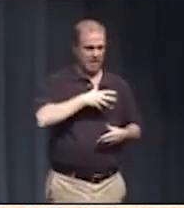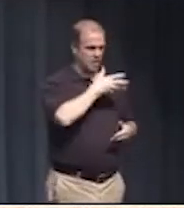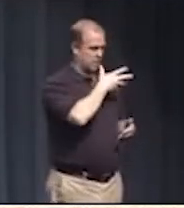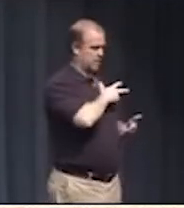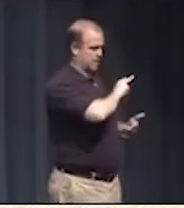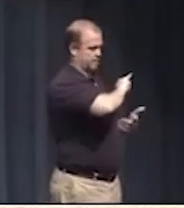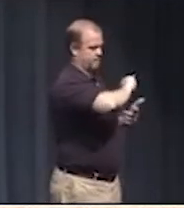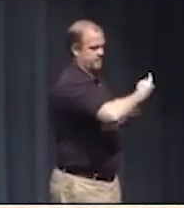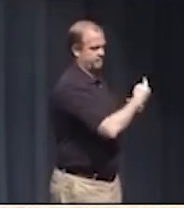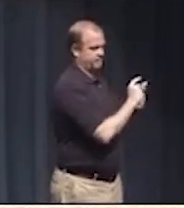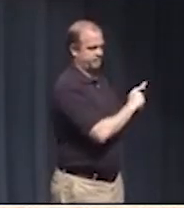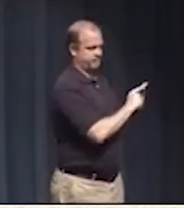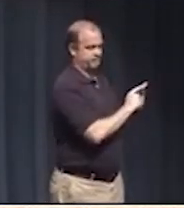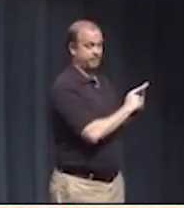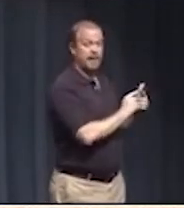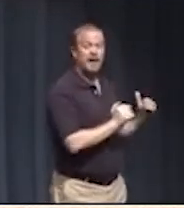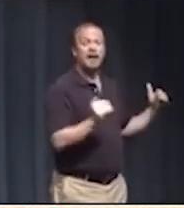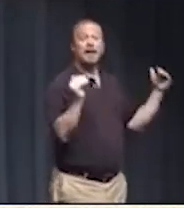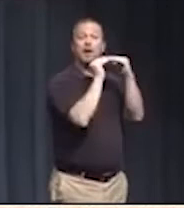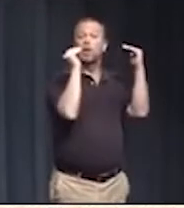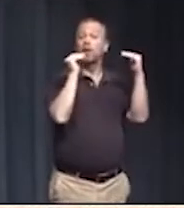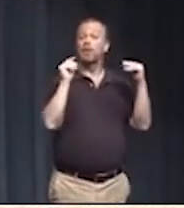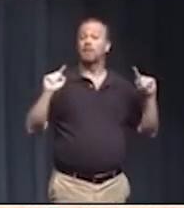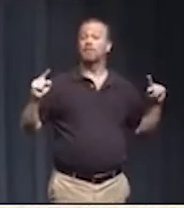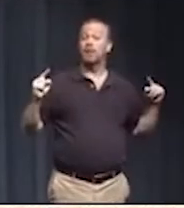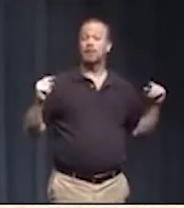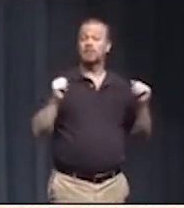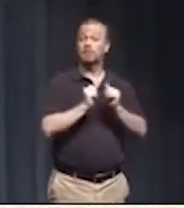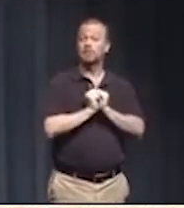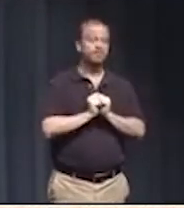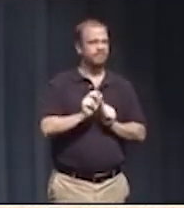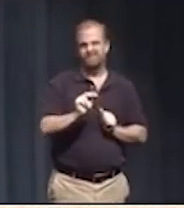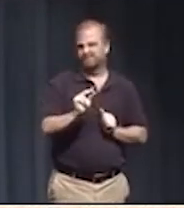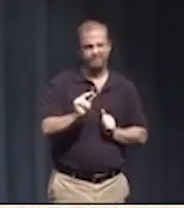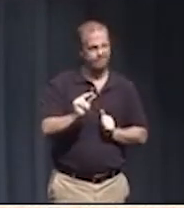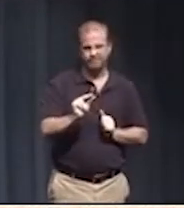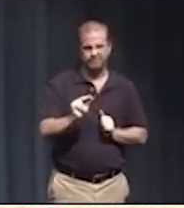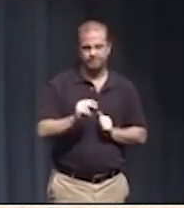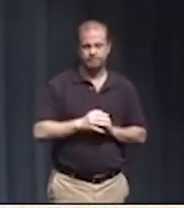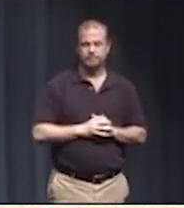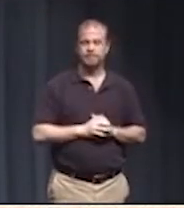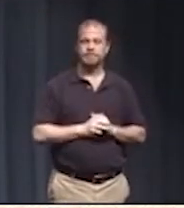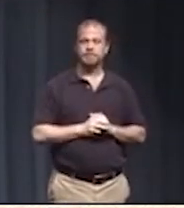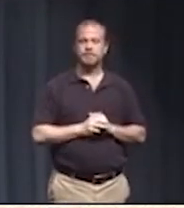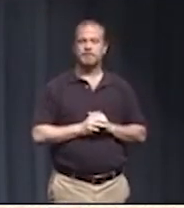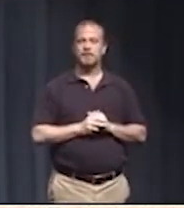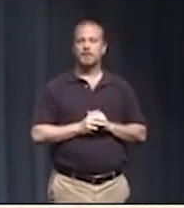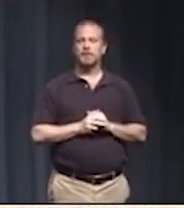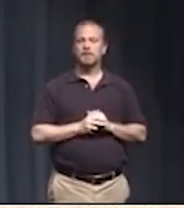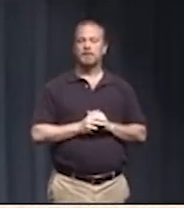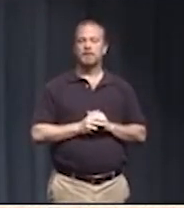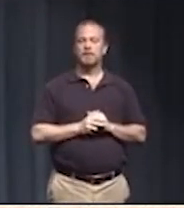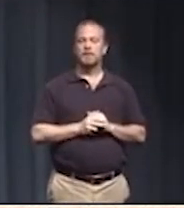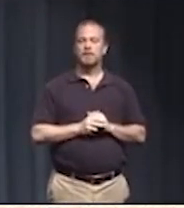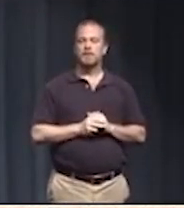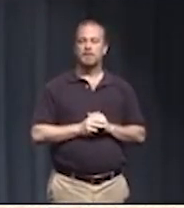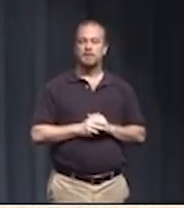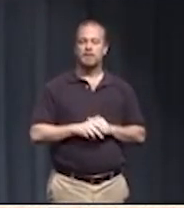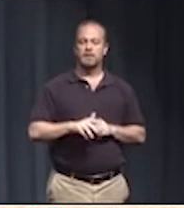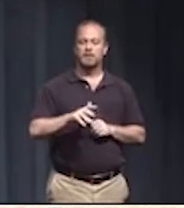not equals by any sense of the imagination. What is interesting, and I always talk about, when we talk